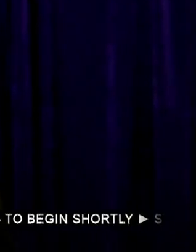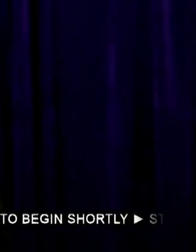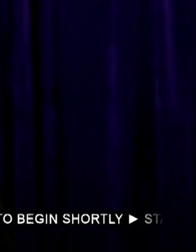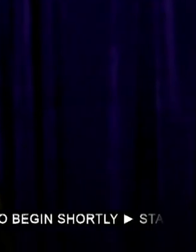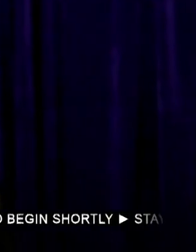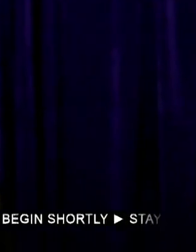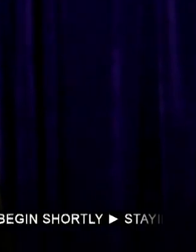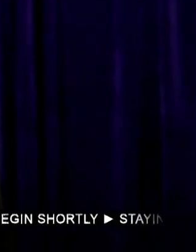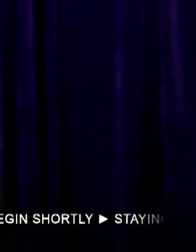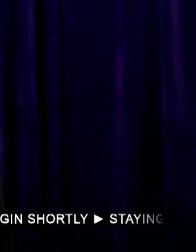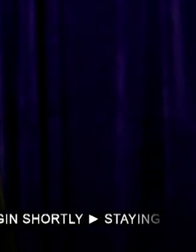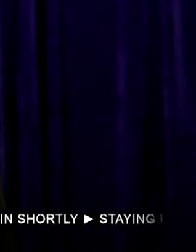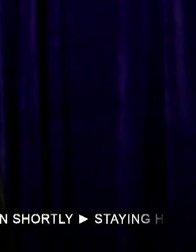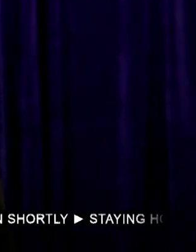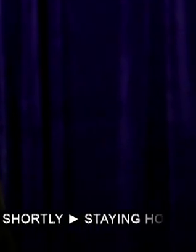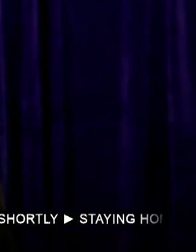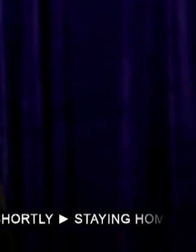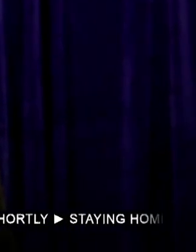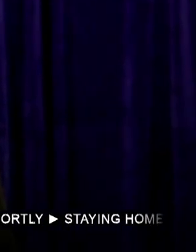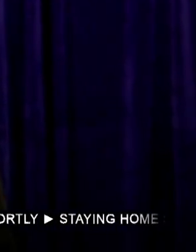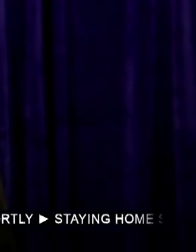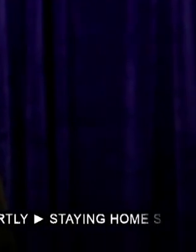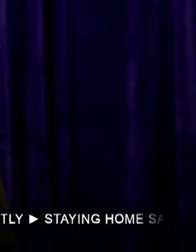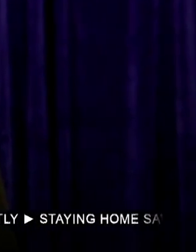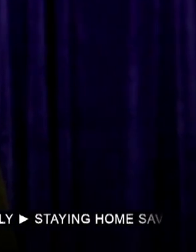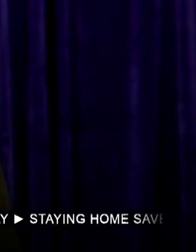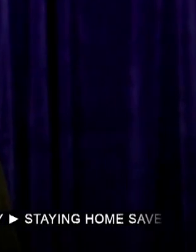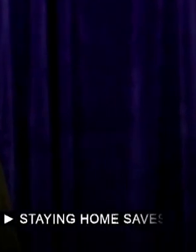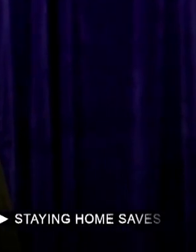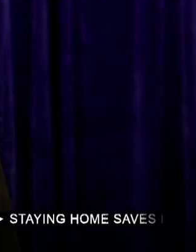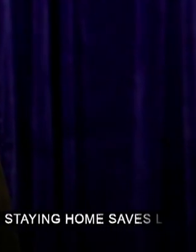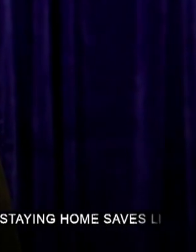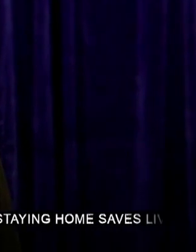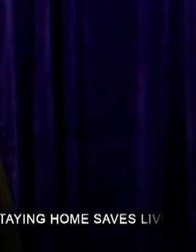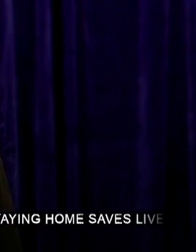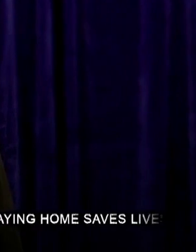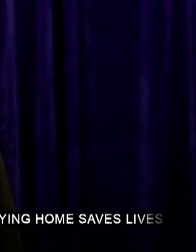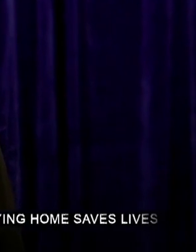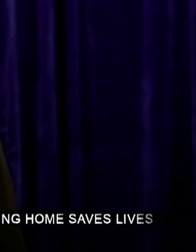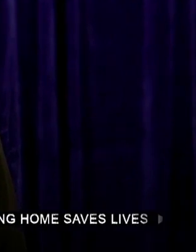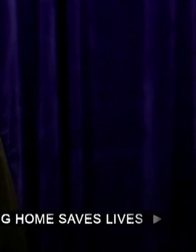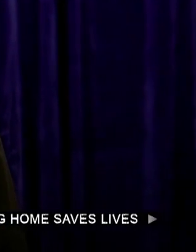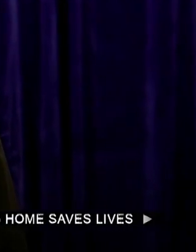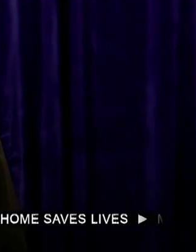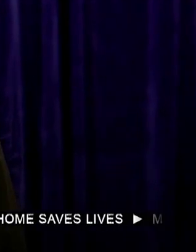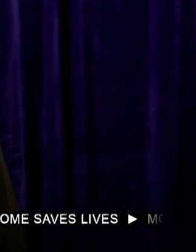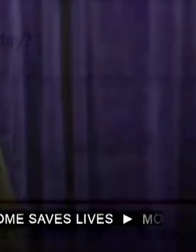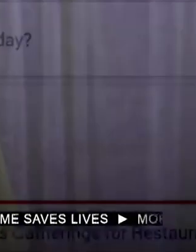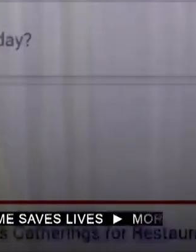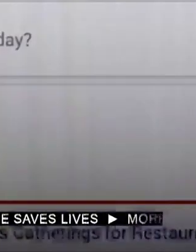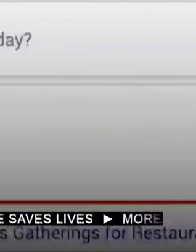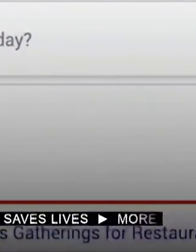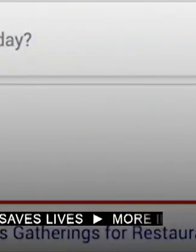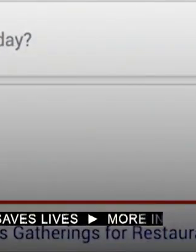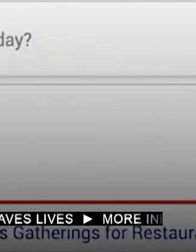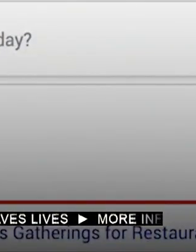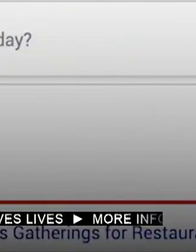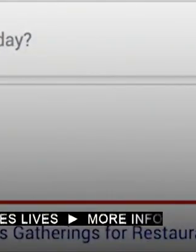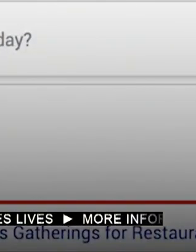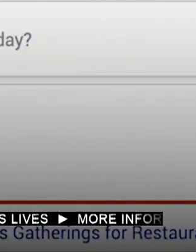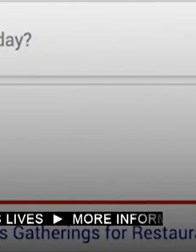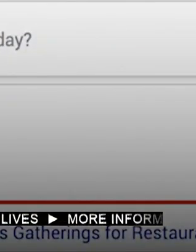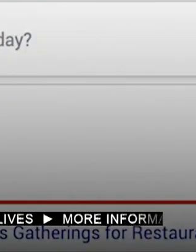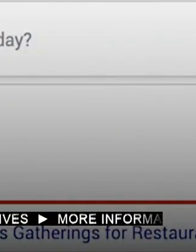program provides working capital loans of up to $2 million to help businesses overcome the temporary loss of revenue. We